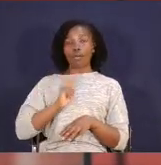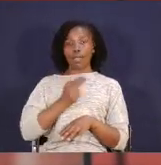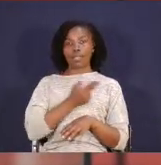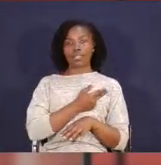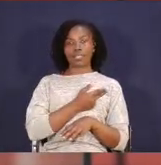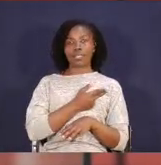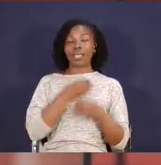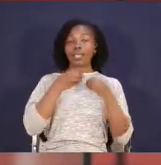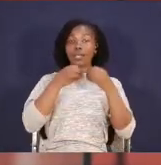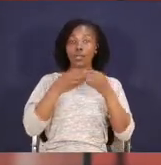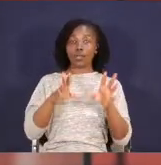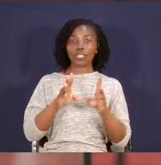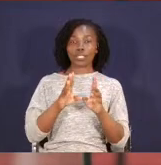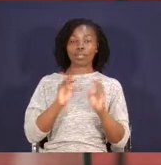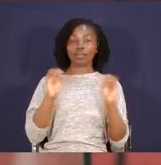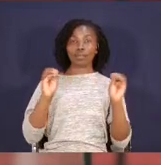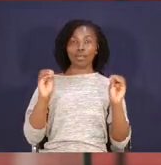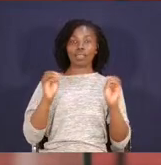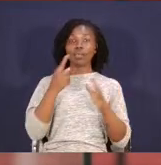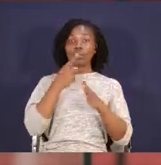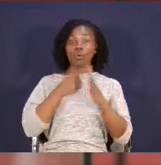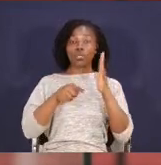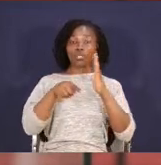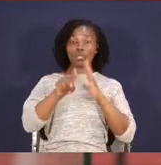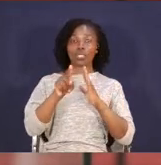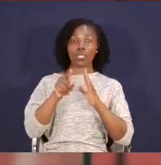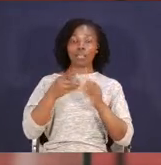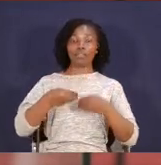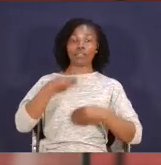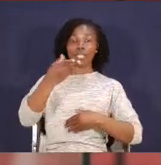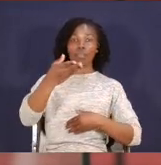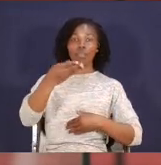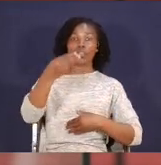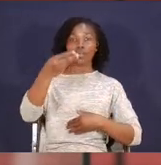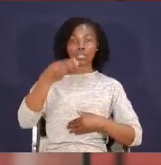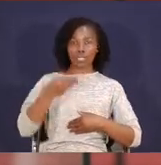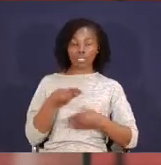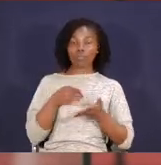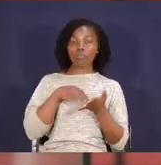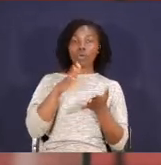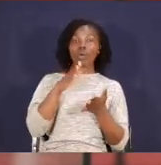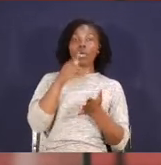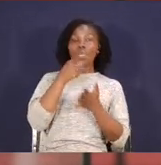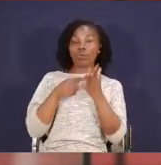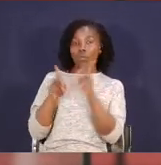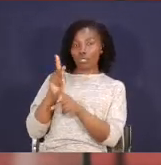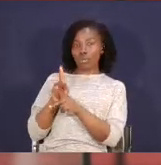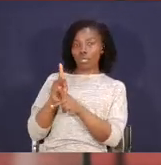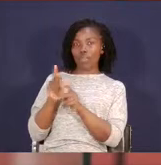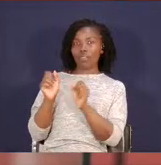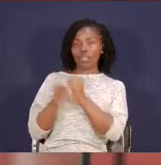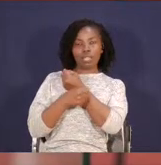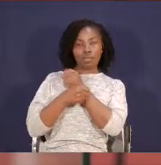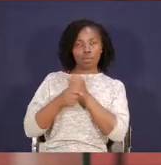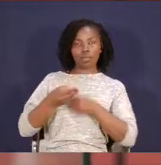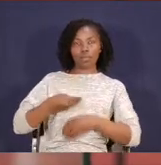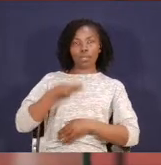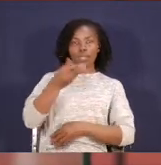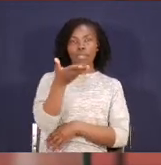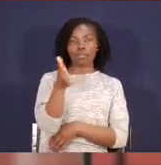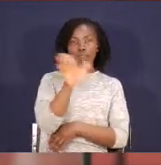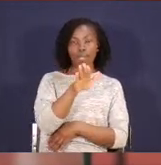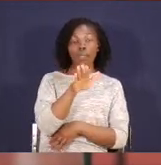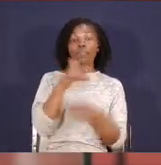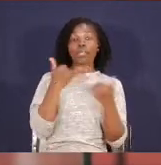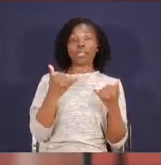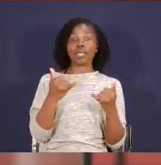lost. What you give fetches a miracle, and what you release is never lost. That's the kingdom. And so I